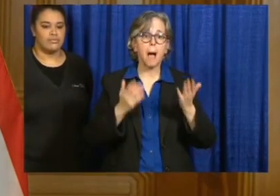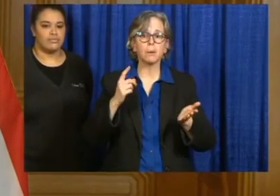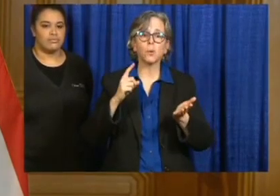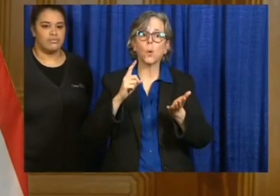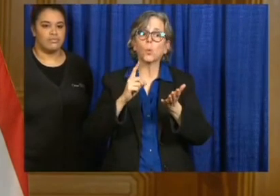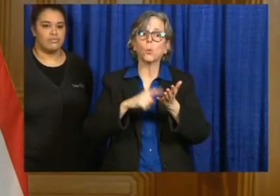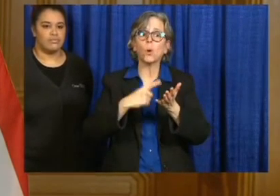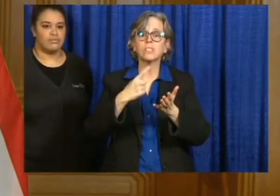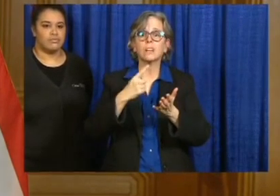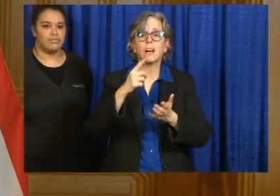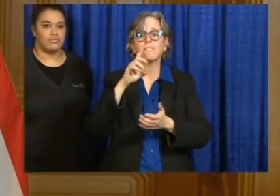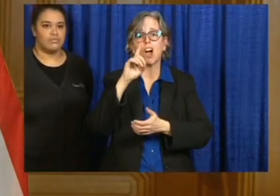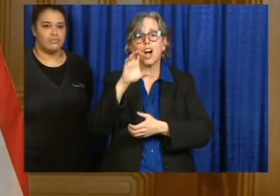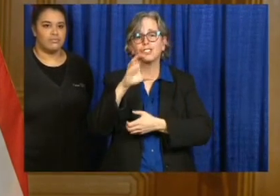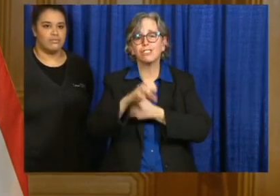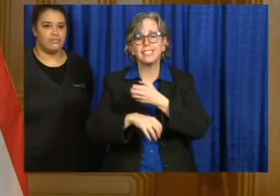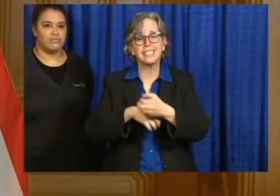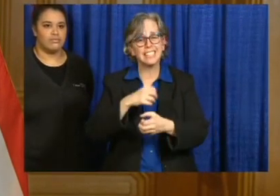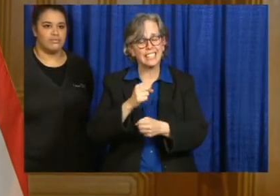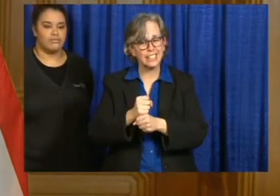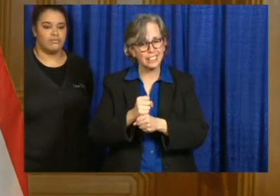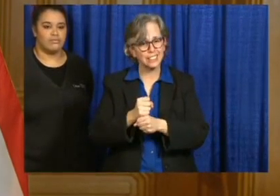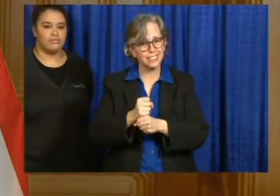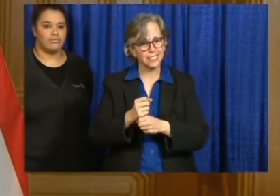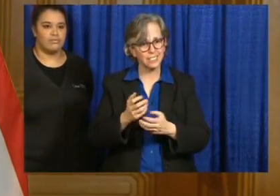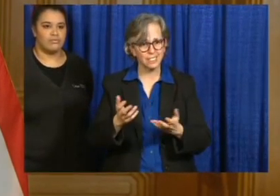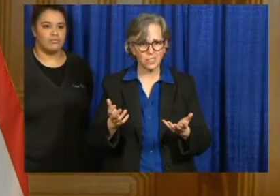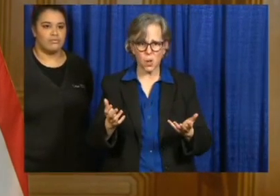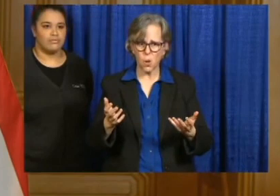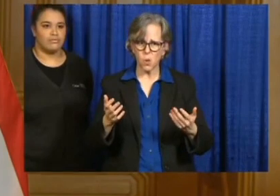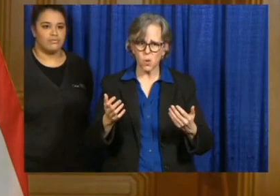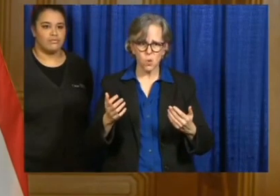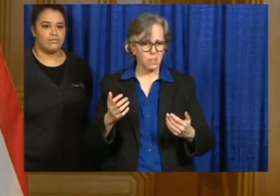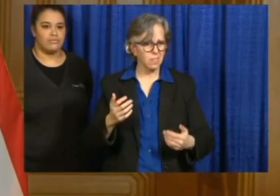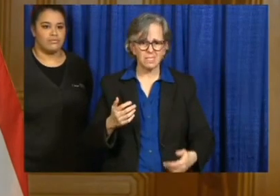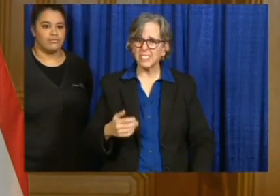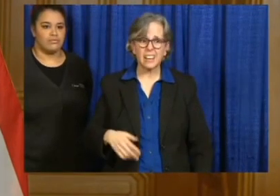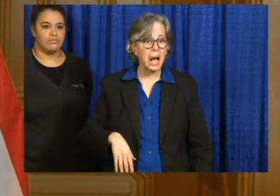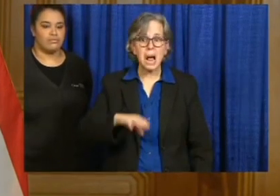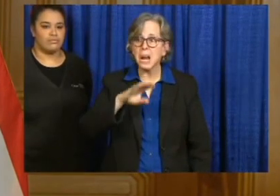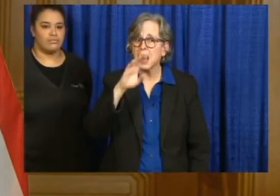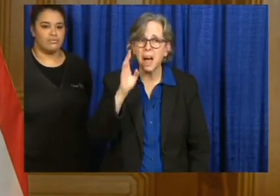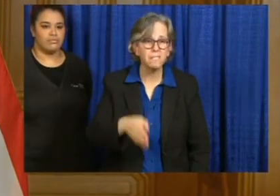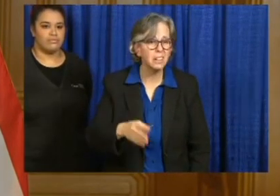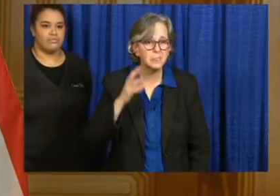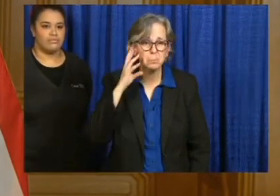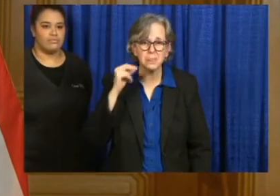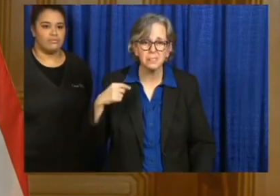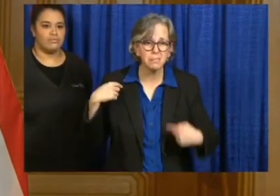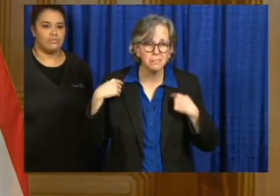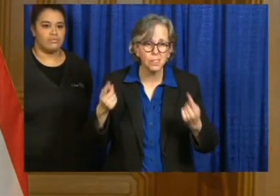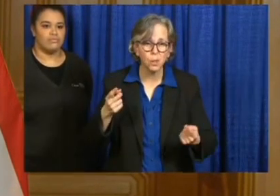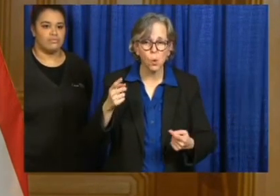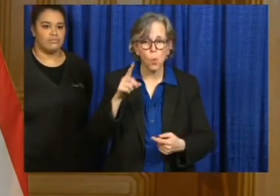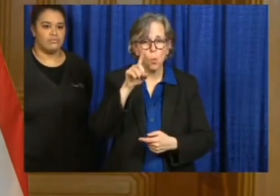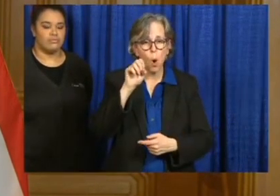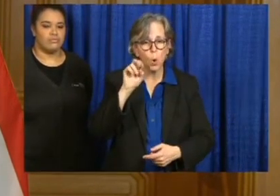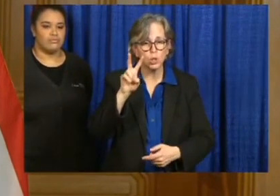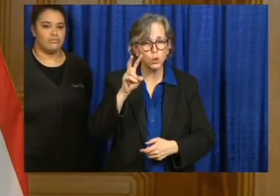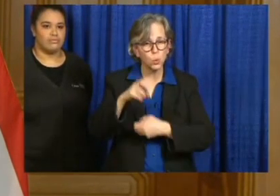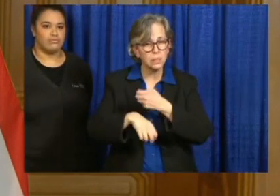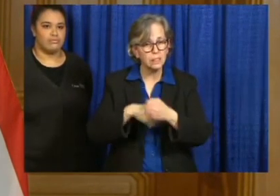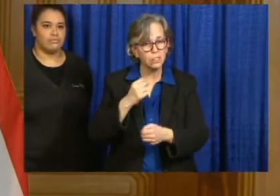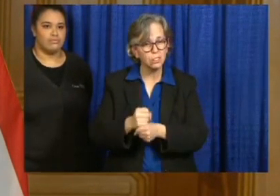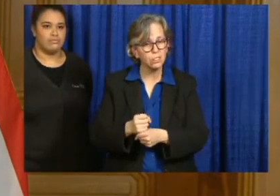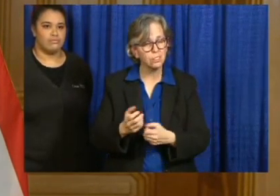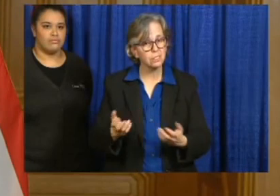get this coming back again, but we can say that we really have not had anything like this for 102 years. So it has to be that type